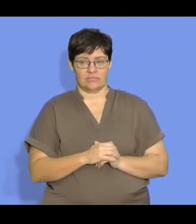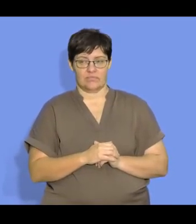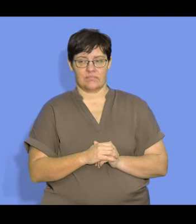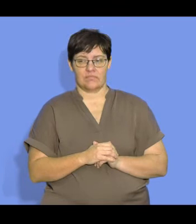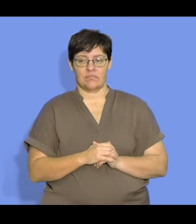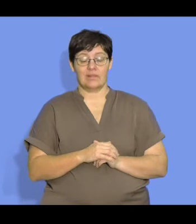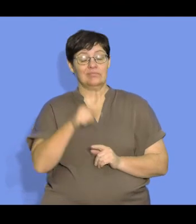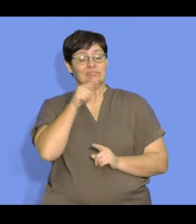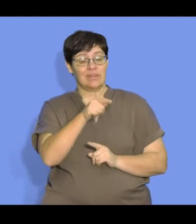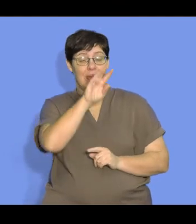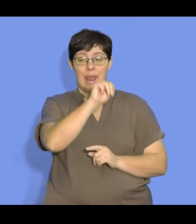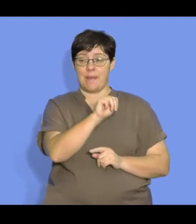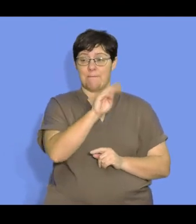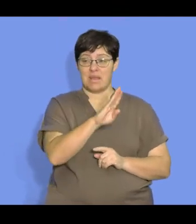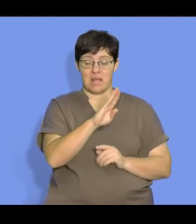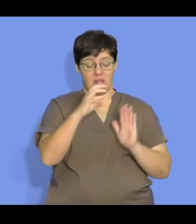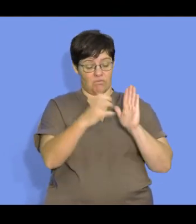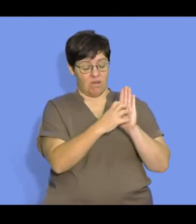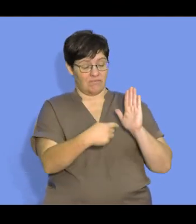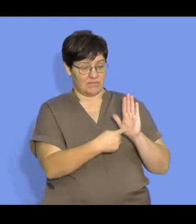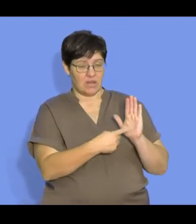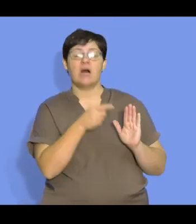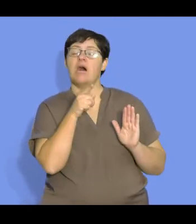The Maxwell-Boltzmann graph, like I said, we will